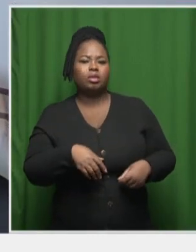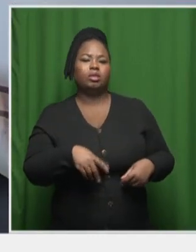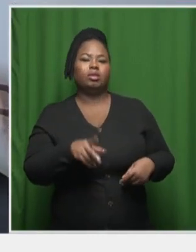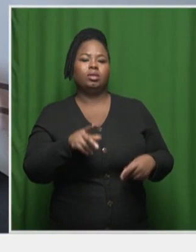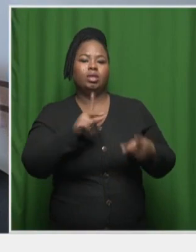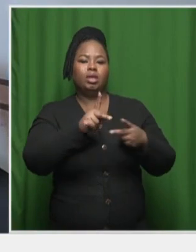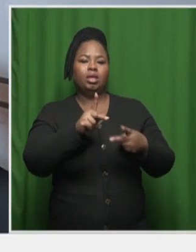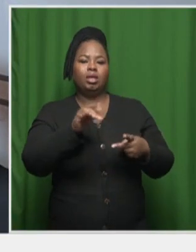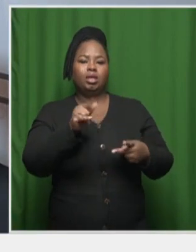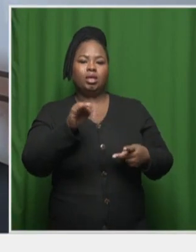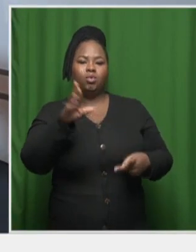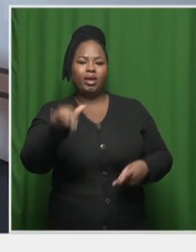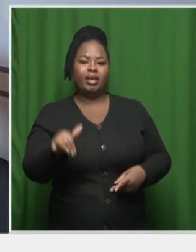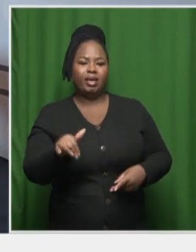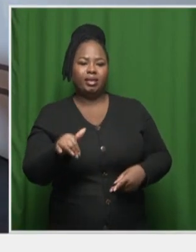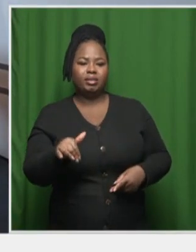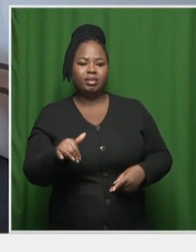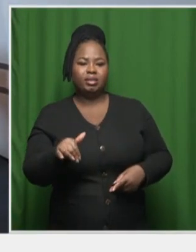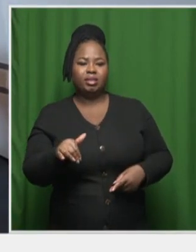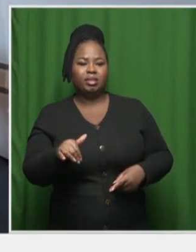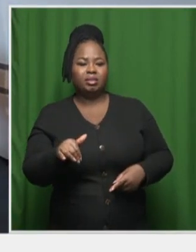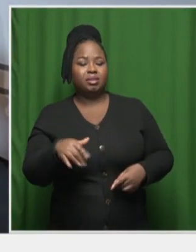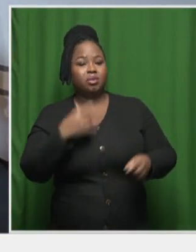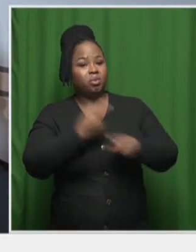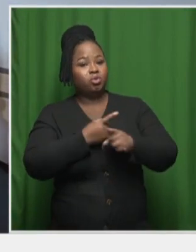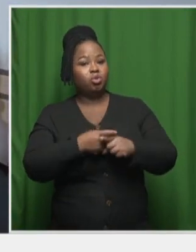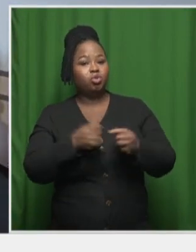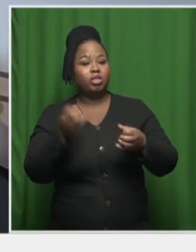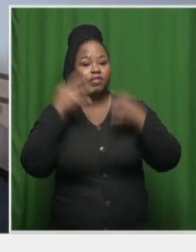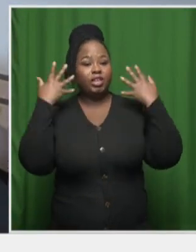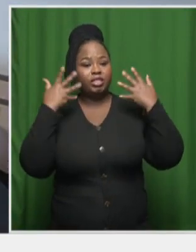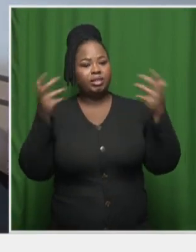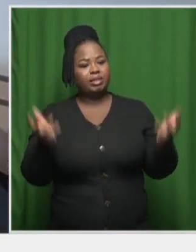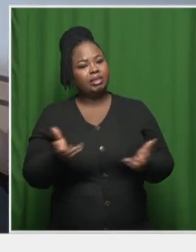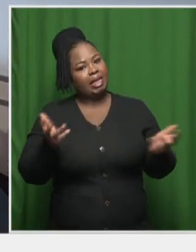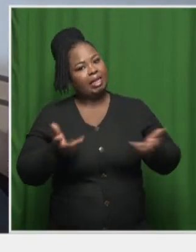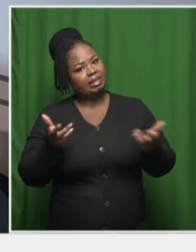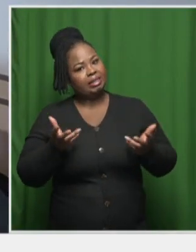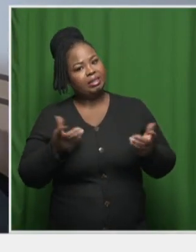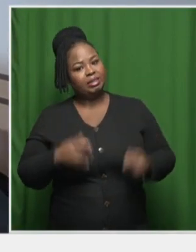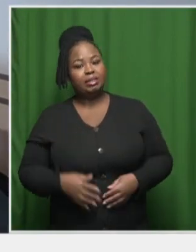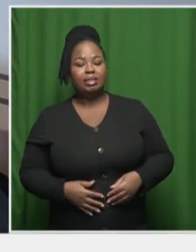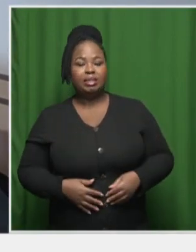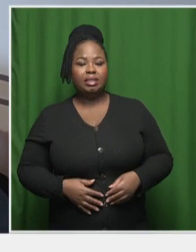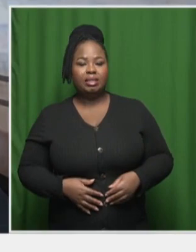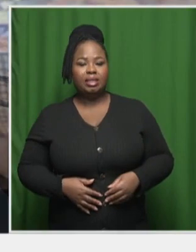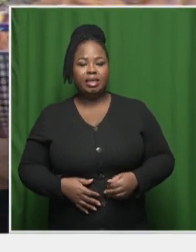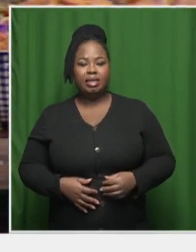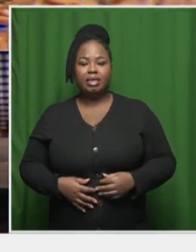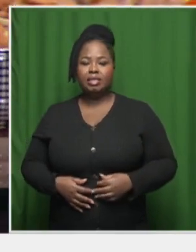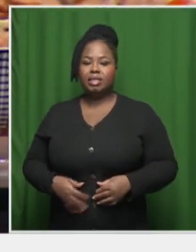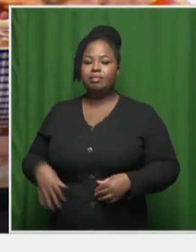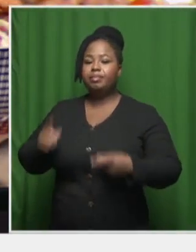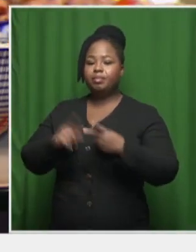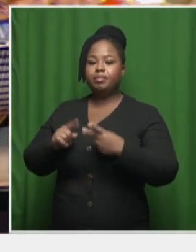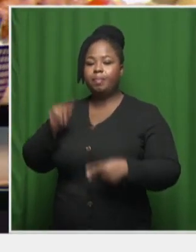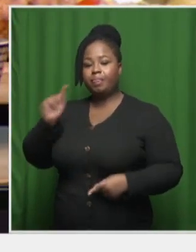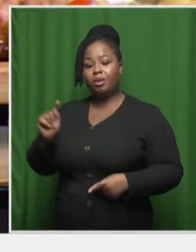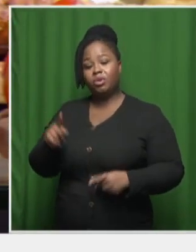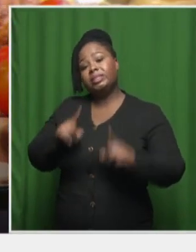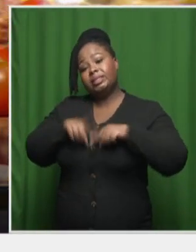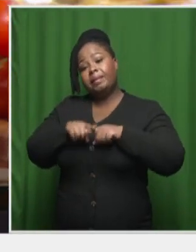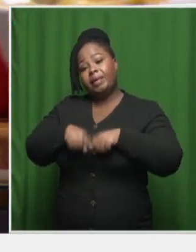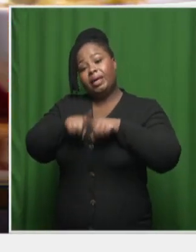and quinoa. You know, it's one of those fresh, you know, salads. Would we be eating that, though, in this cold weather? It's weather